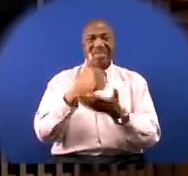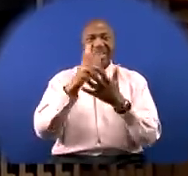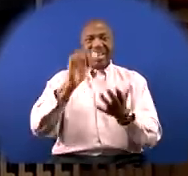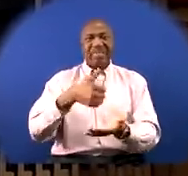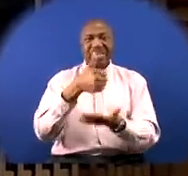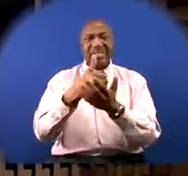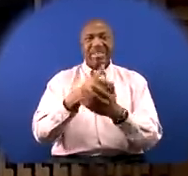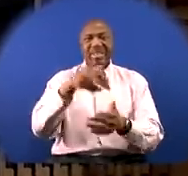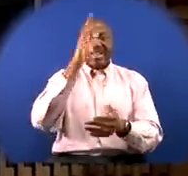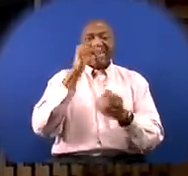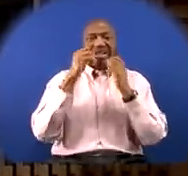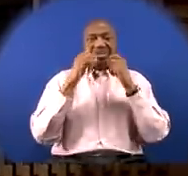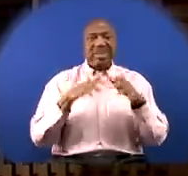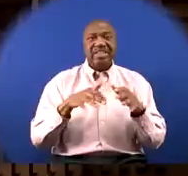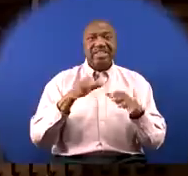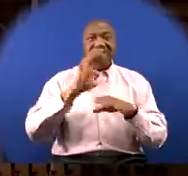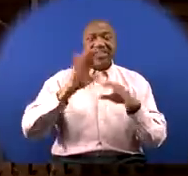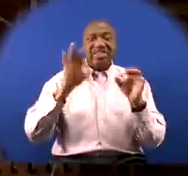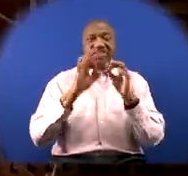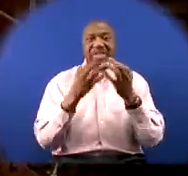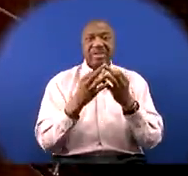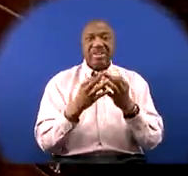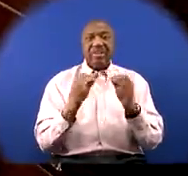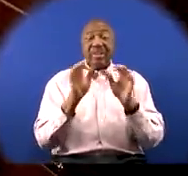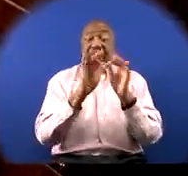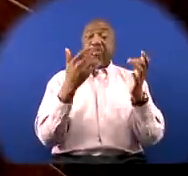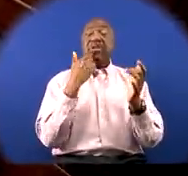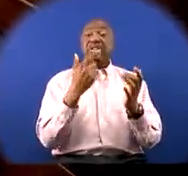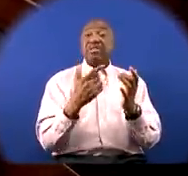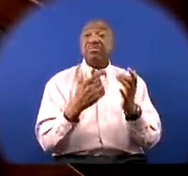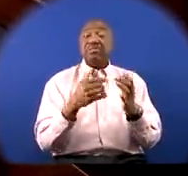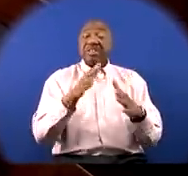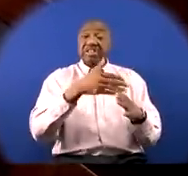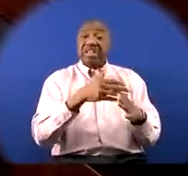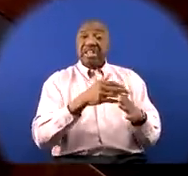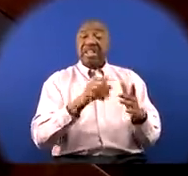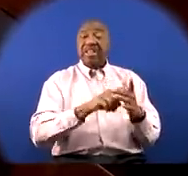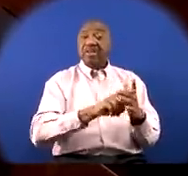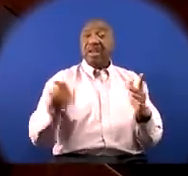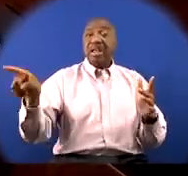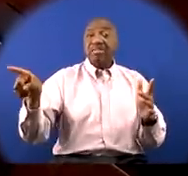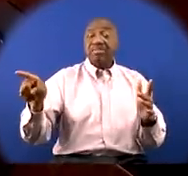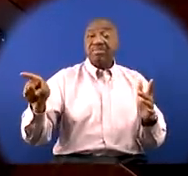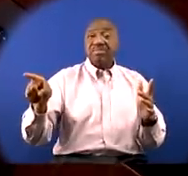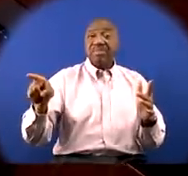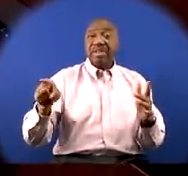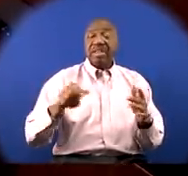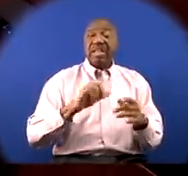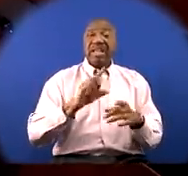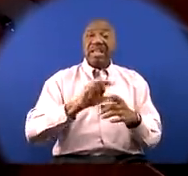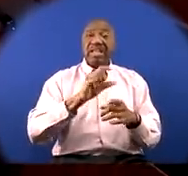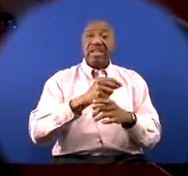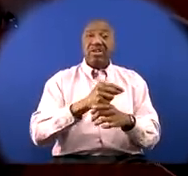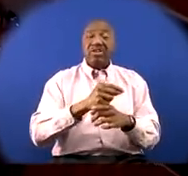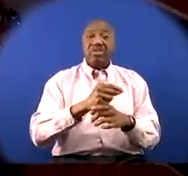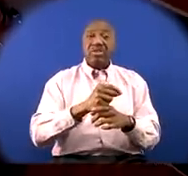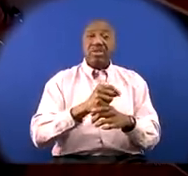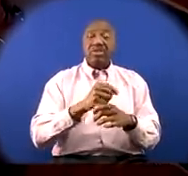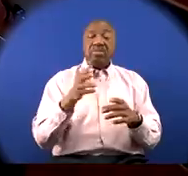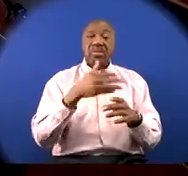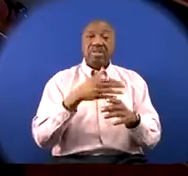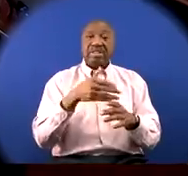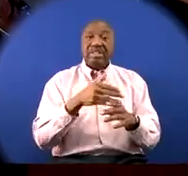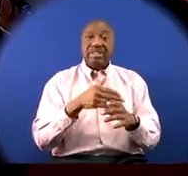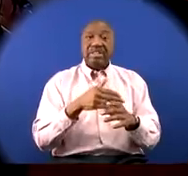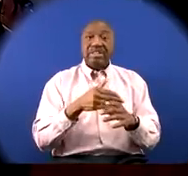amen, amen. God bless you, church family. The Bible says that they sang a hymn and went out into the Mount of Olives. Lily Grove is going to lead us in singing.